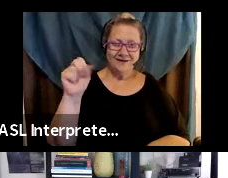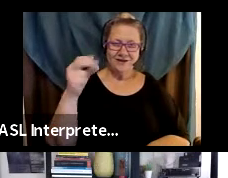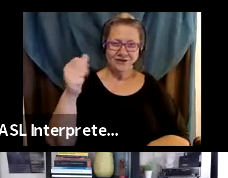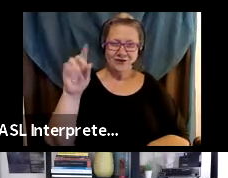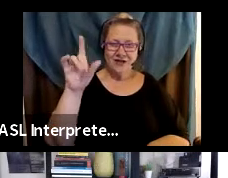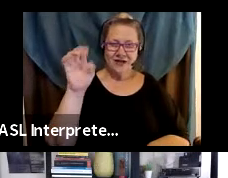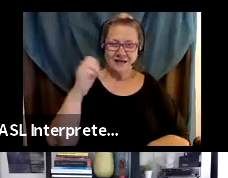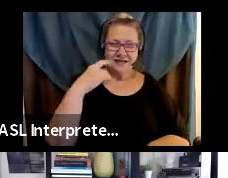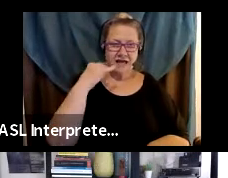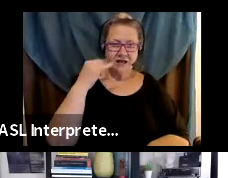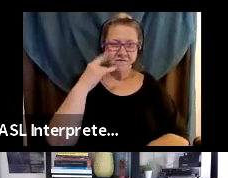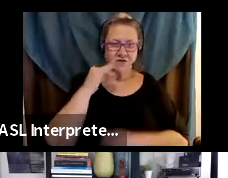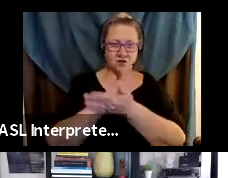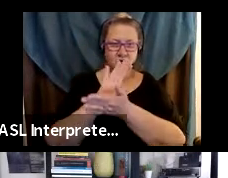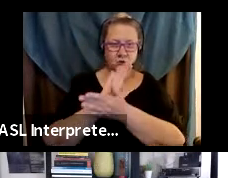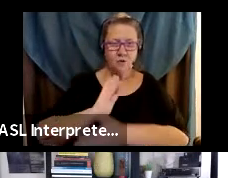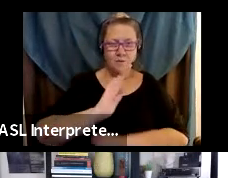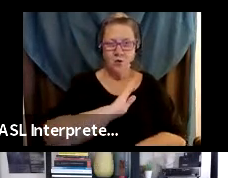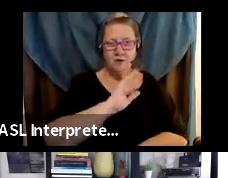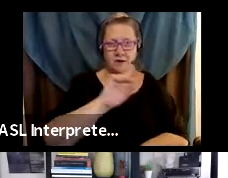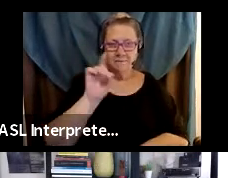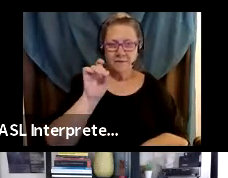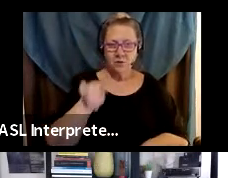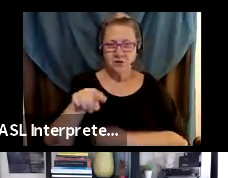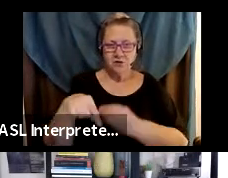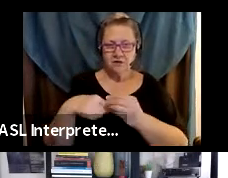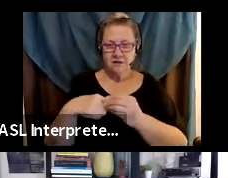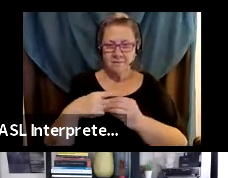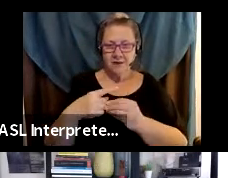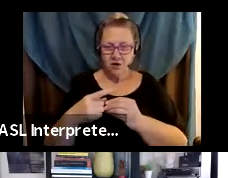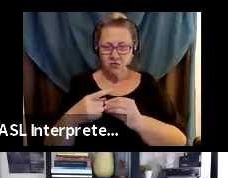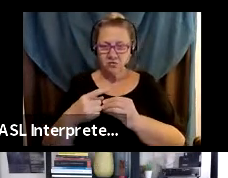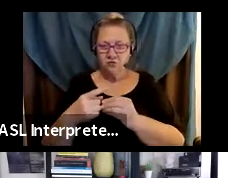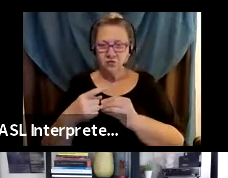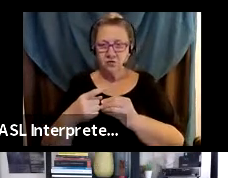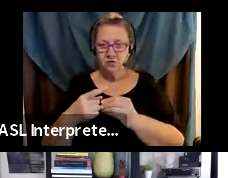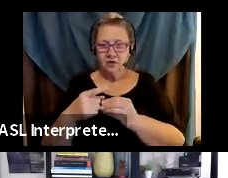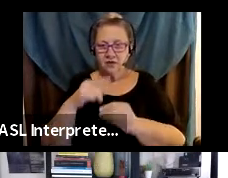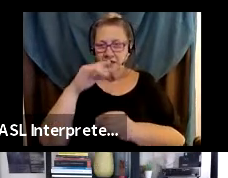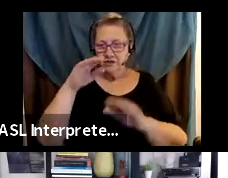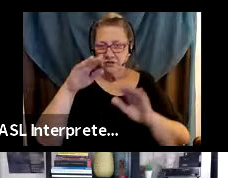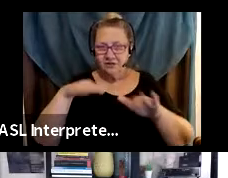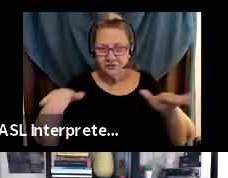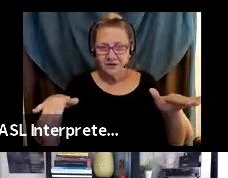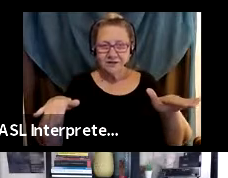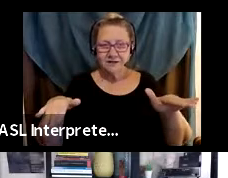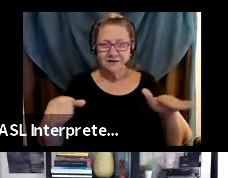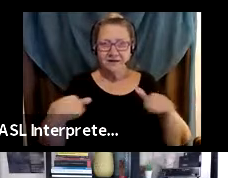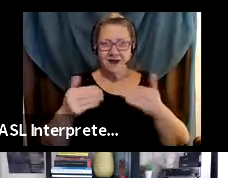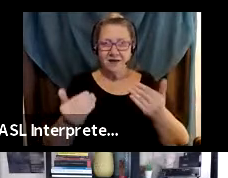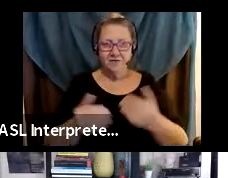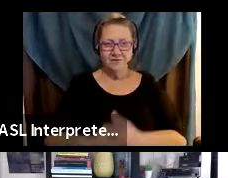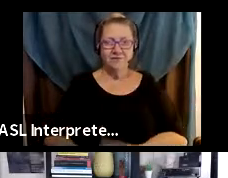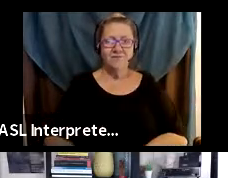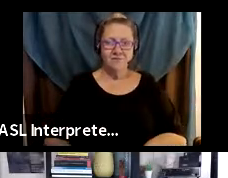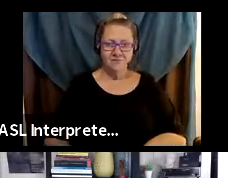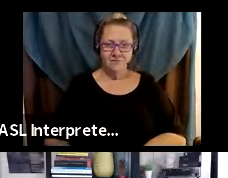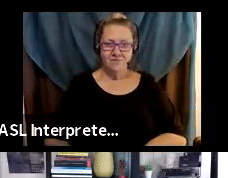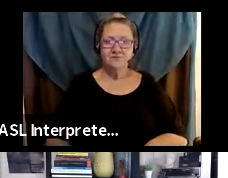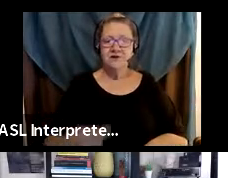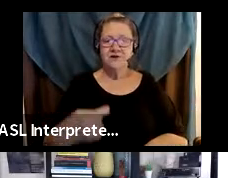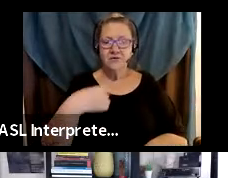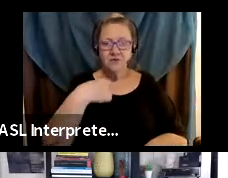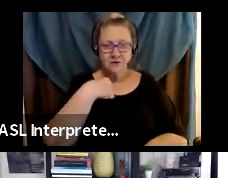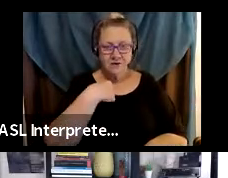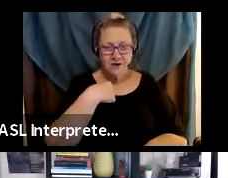Board Association. And so my question has to do with really talking about our kids in this population now. I'm hearing from